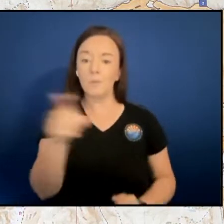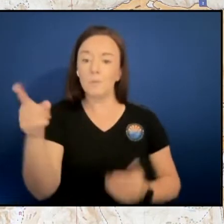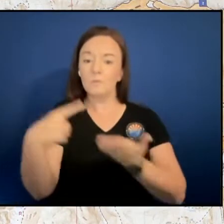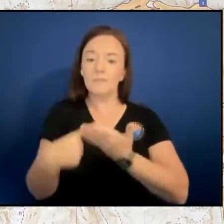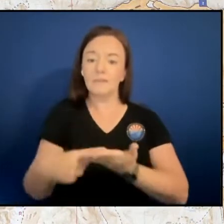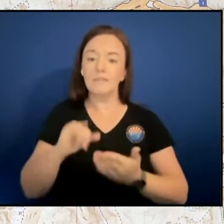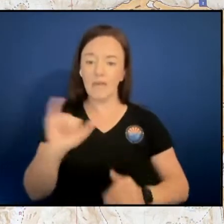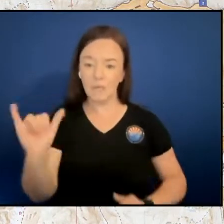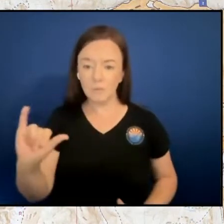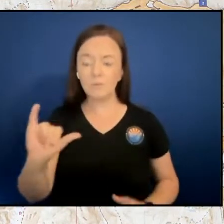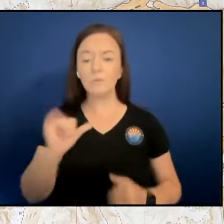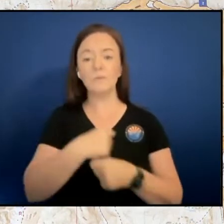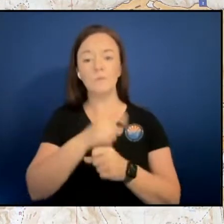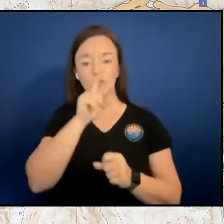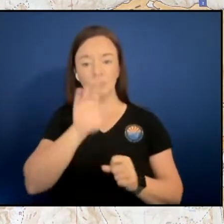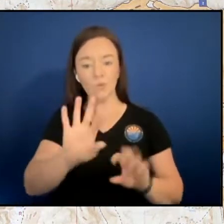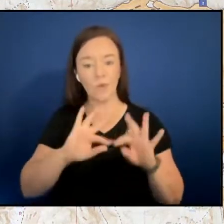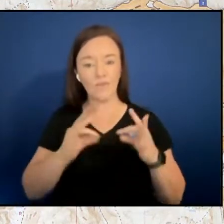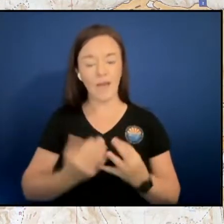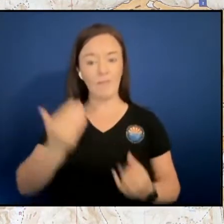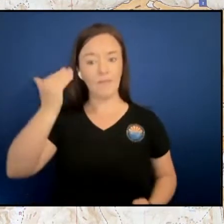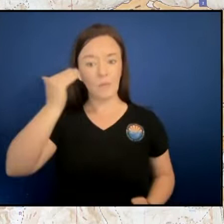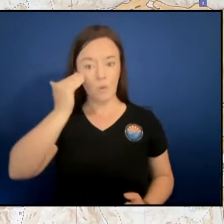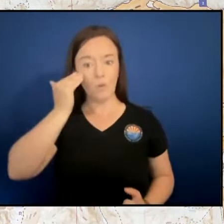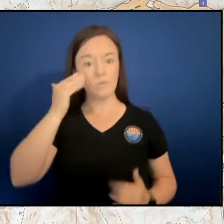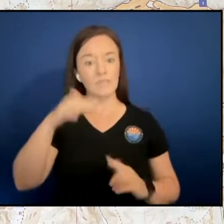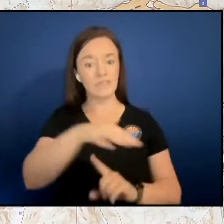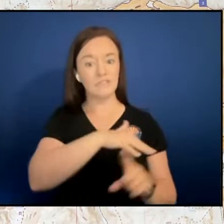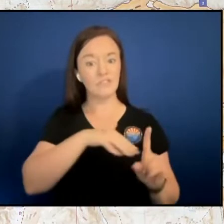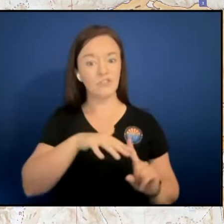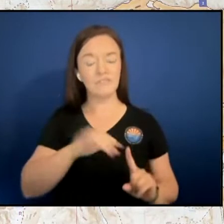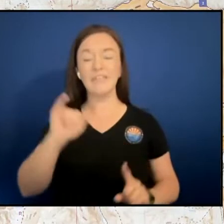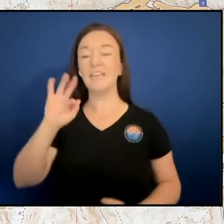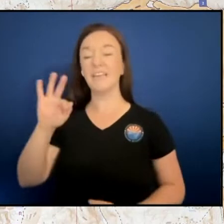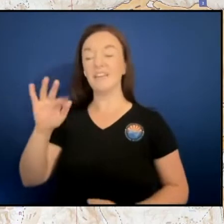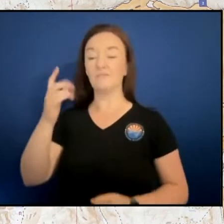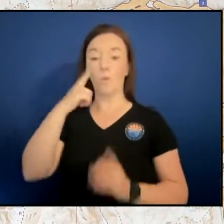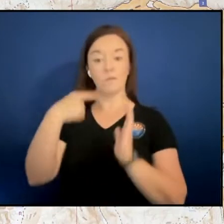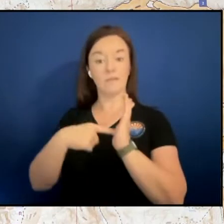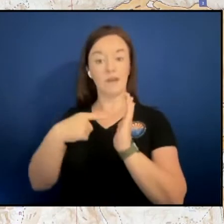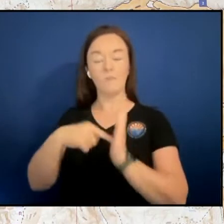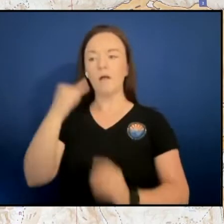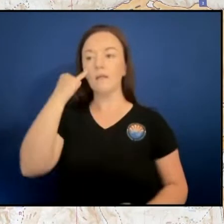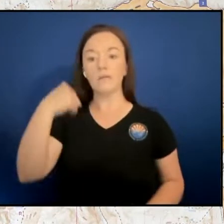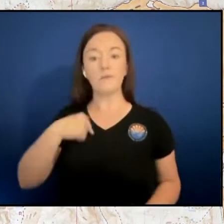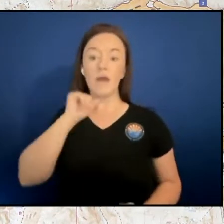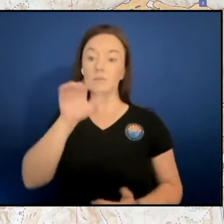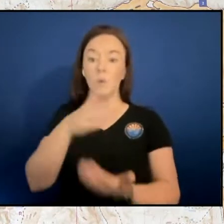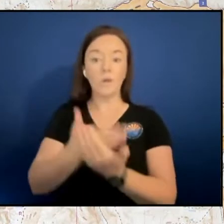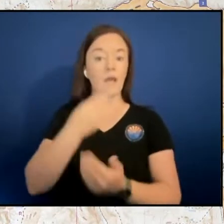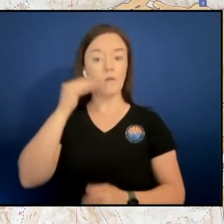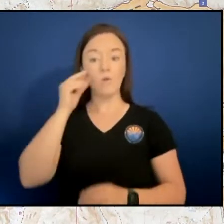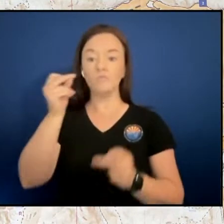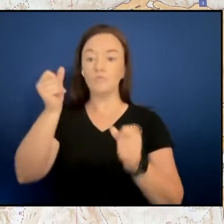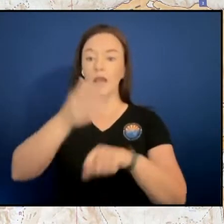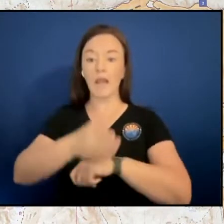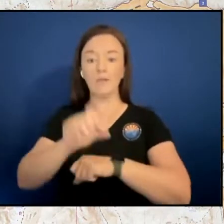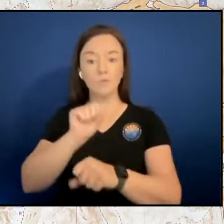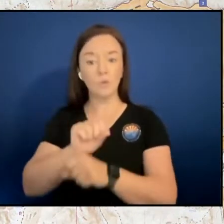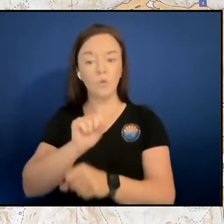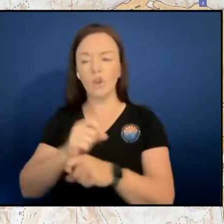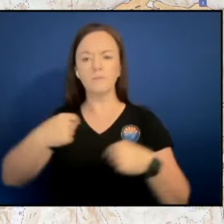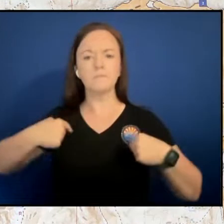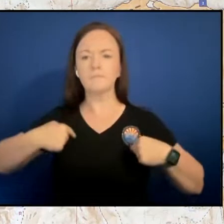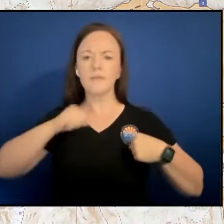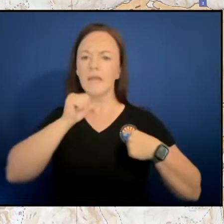are. Hey, if I don't come home, I'm not going to drive across the floodplain. I'm not going to drive across the debris flow. I will wait on the other